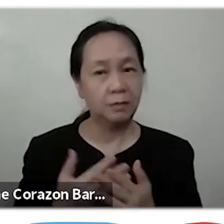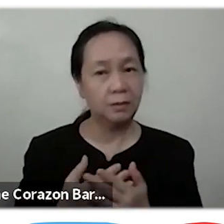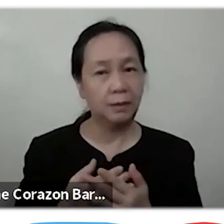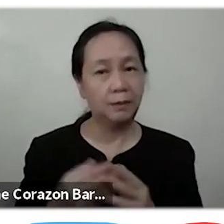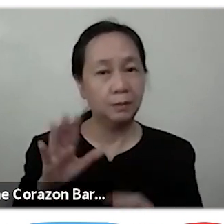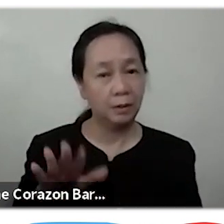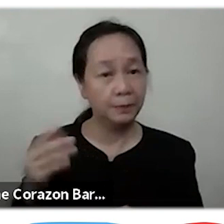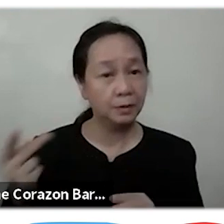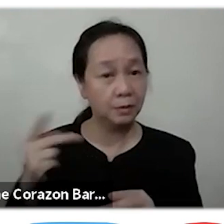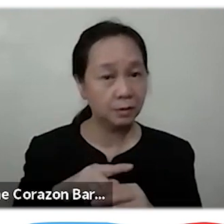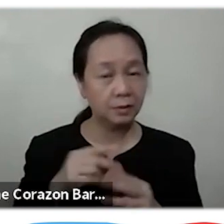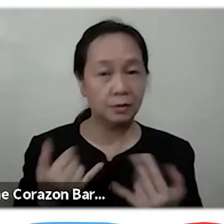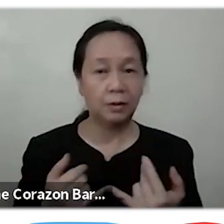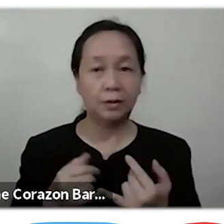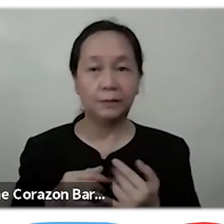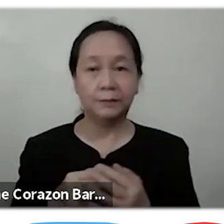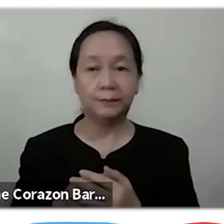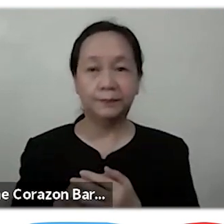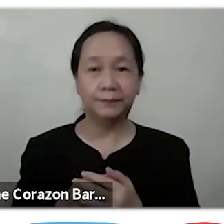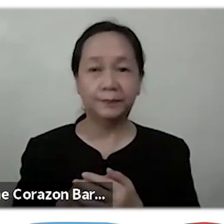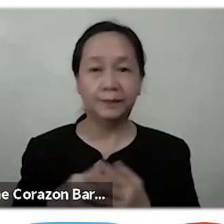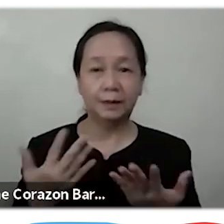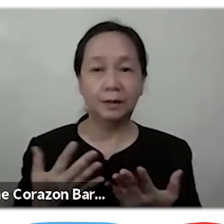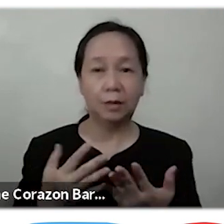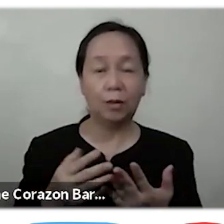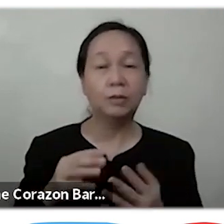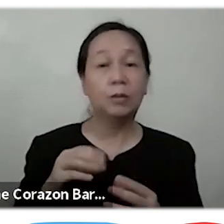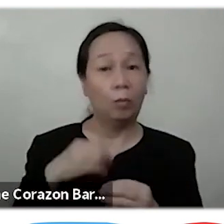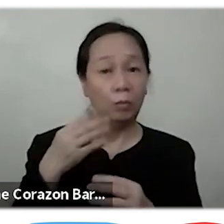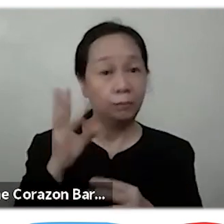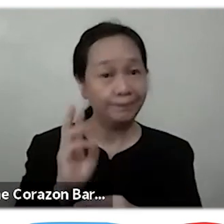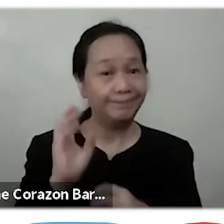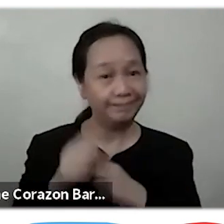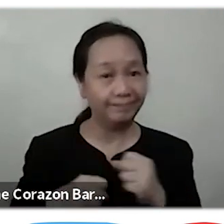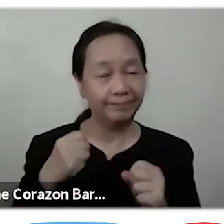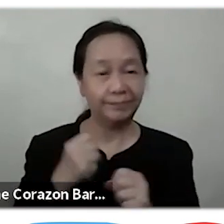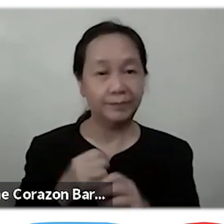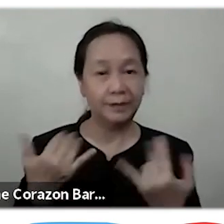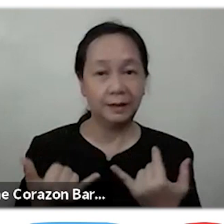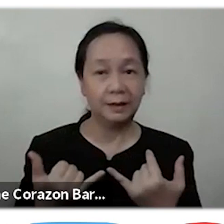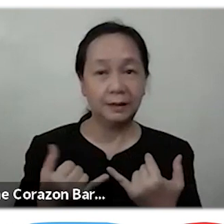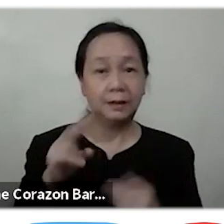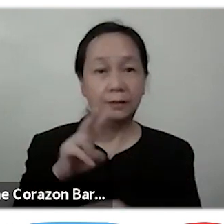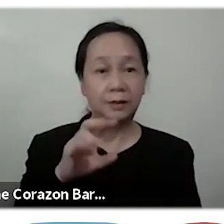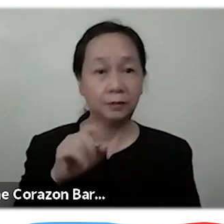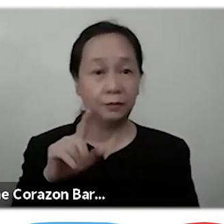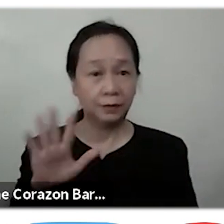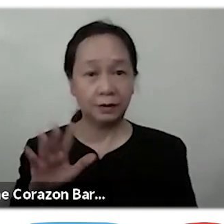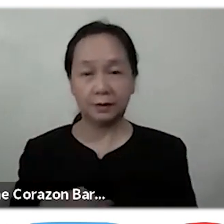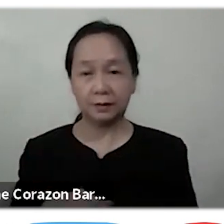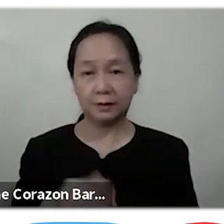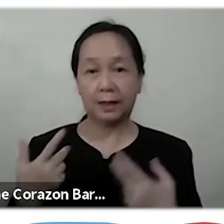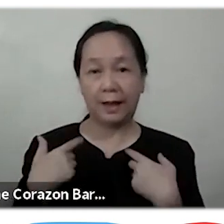decision making and child participation and budgeting for over 6 years now. And in 2015, I got